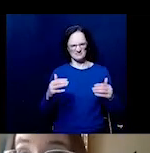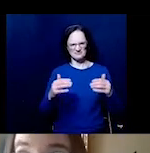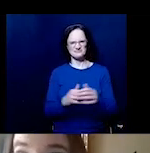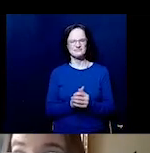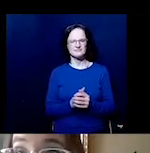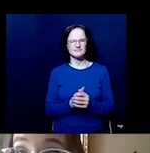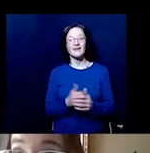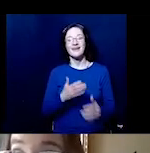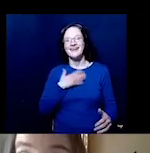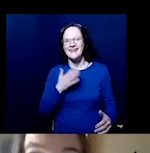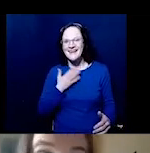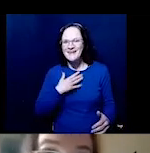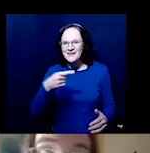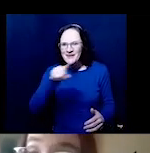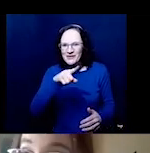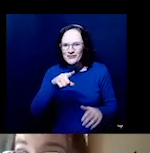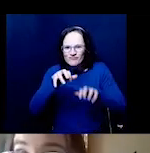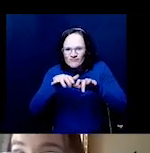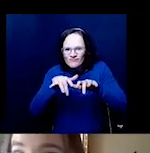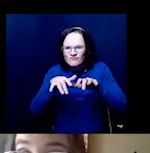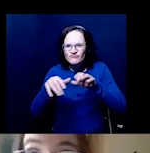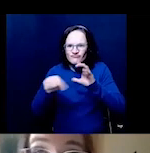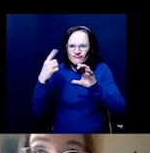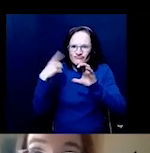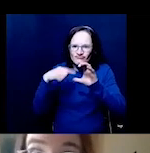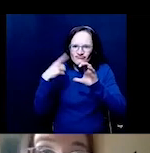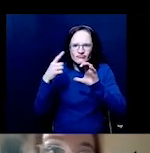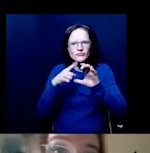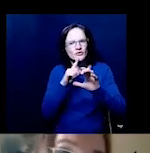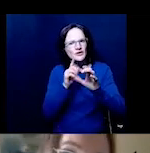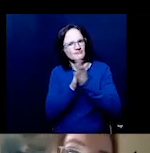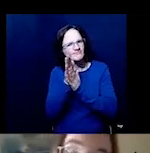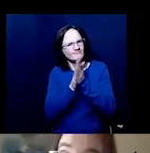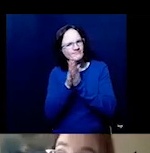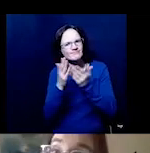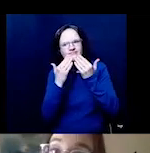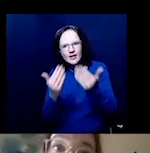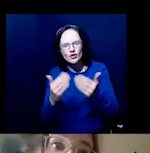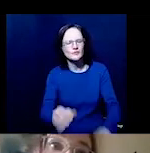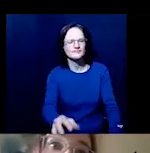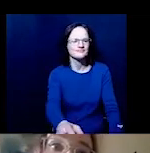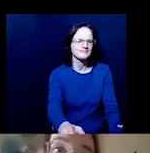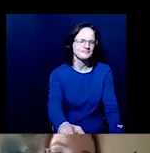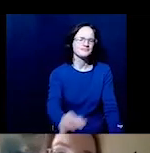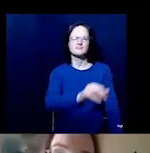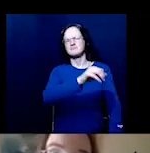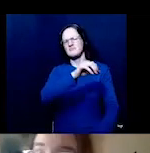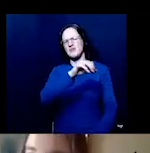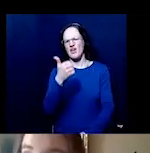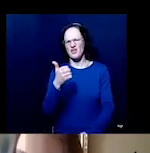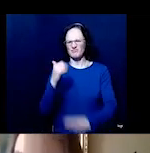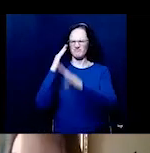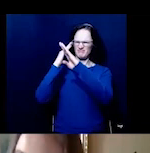so happy you are participating. I think it's so interesting what you all have to say. So what are the obstacles students